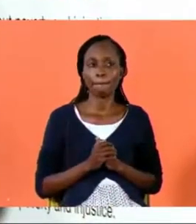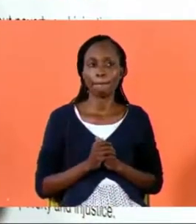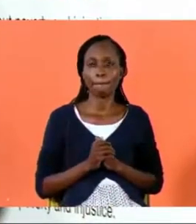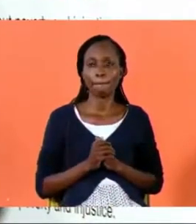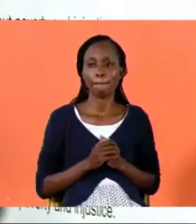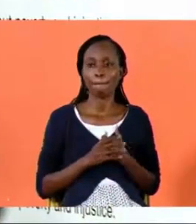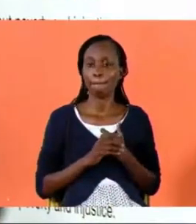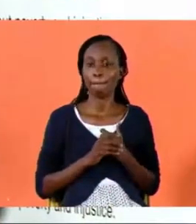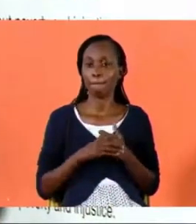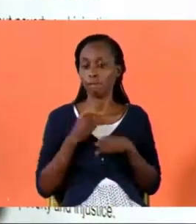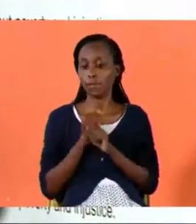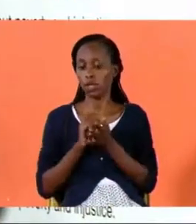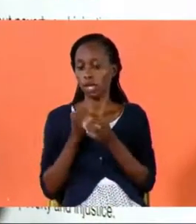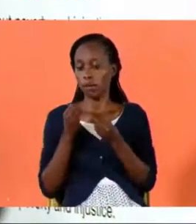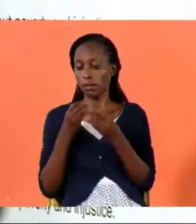that